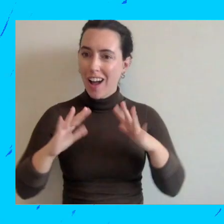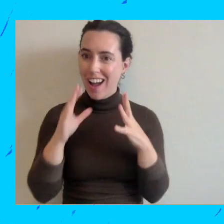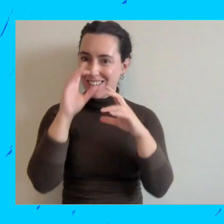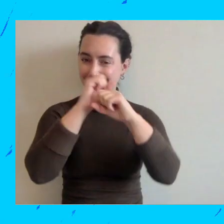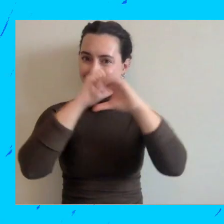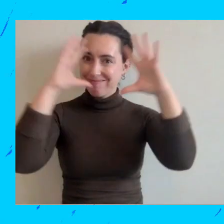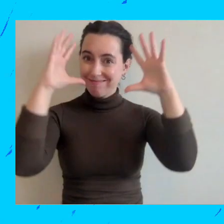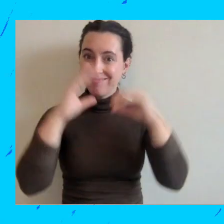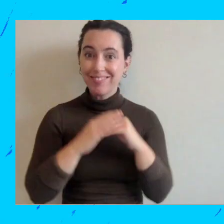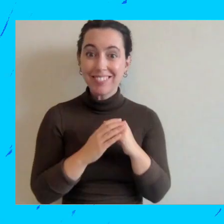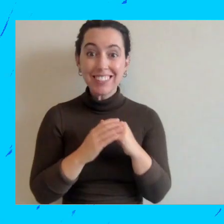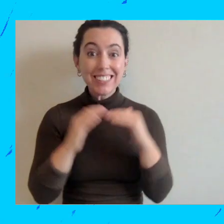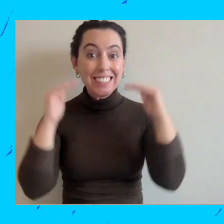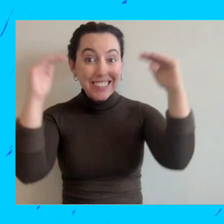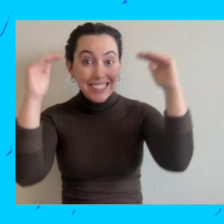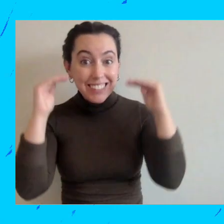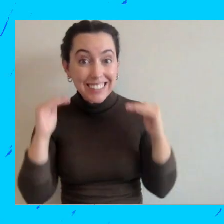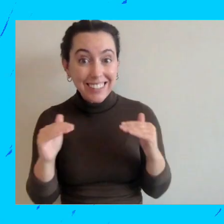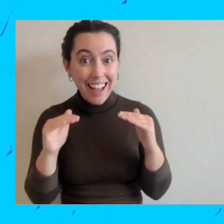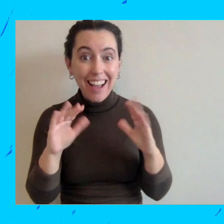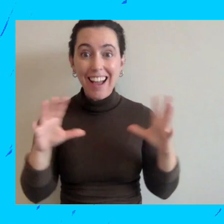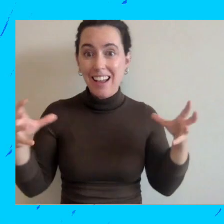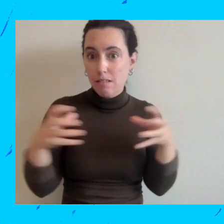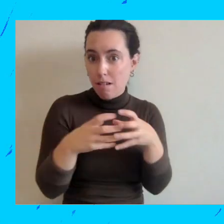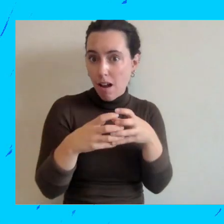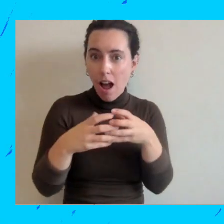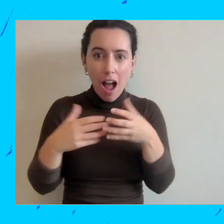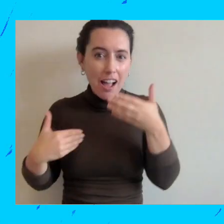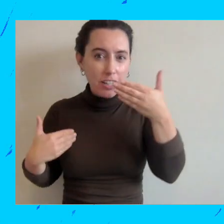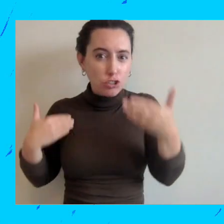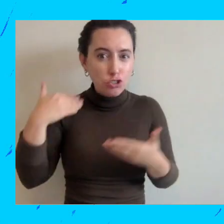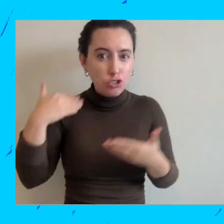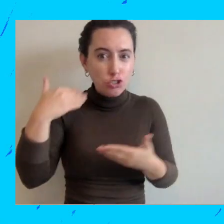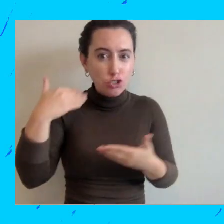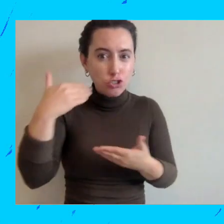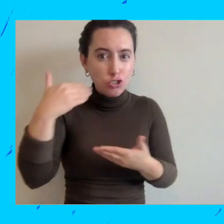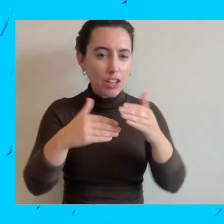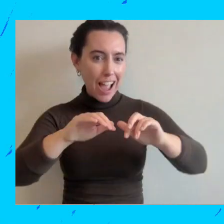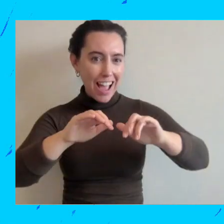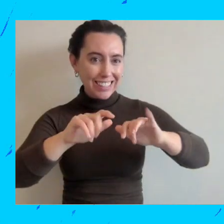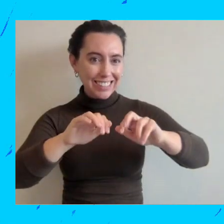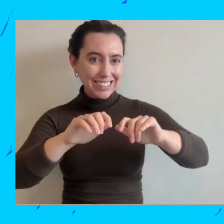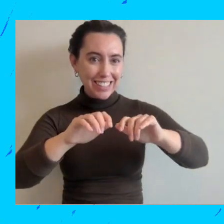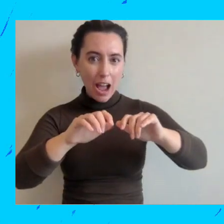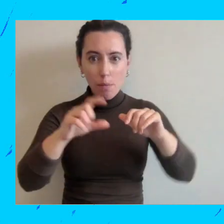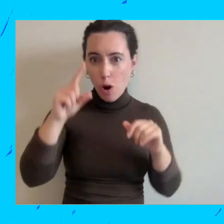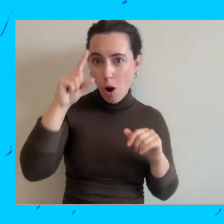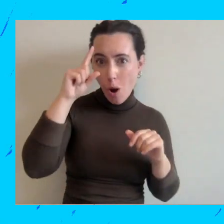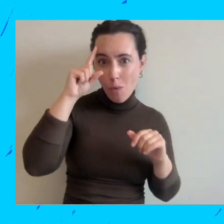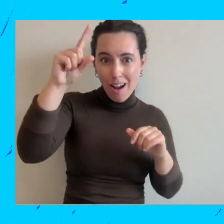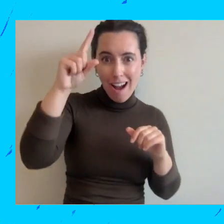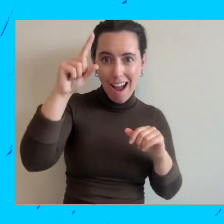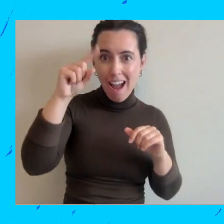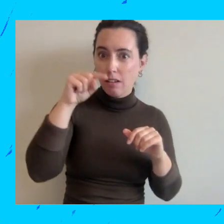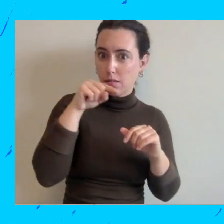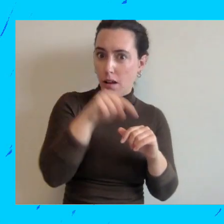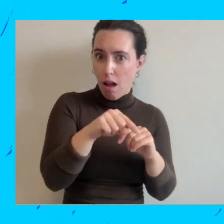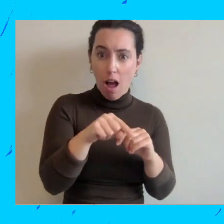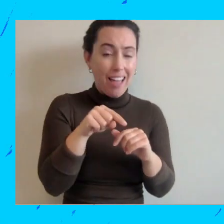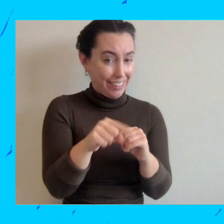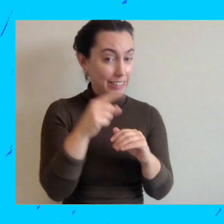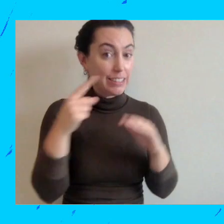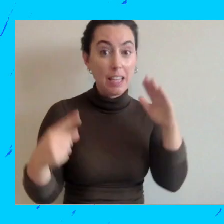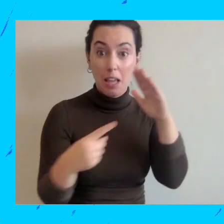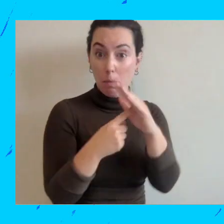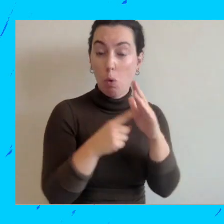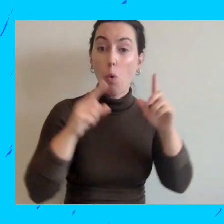the first one is Generation Cyberwise, fostering safety for natives. That's highly topical for sure.